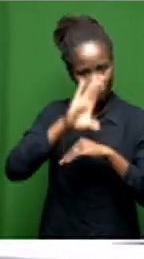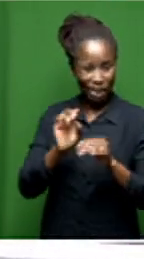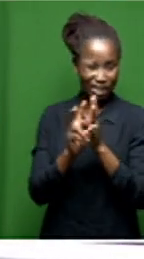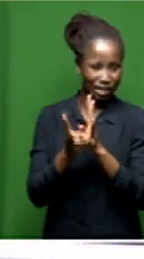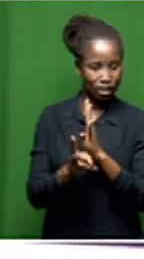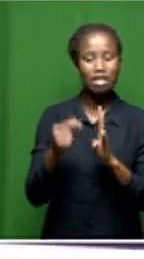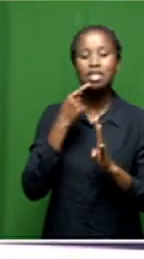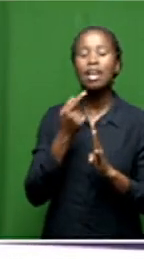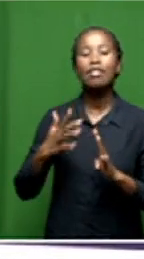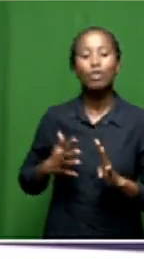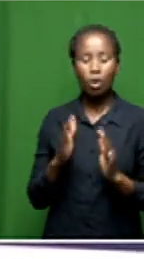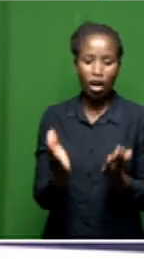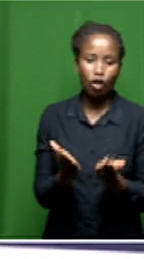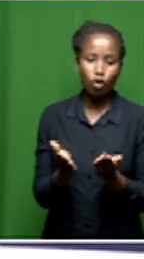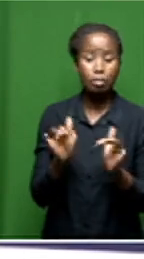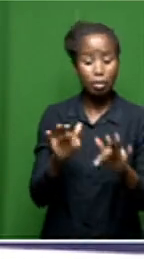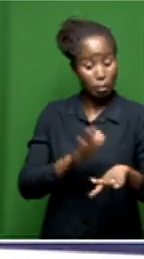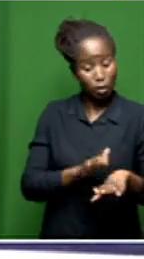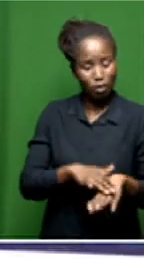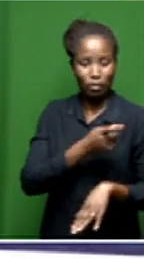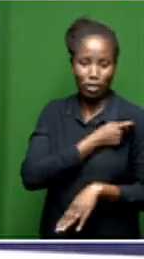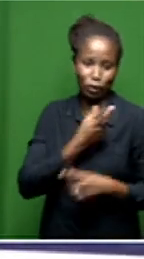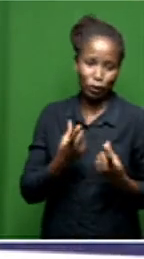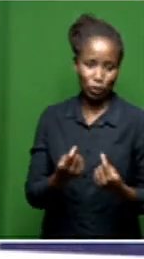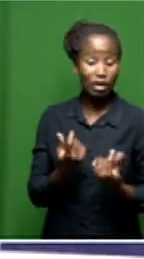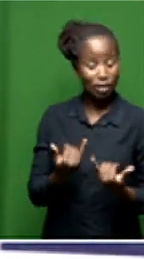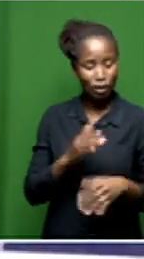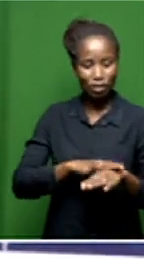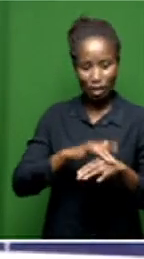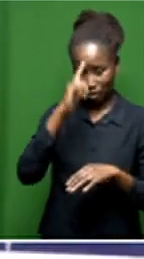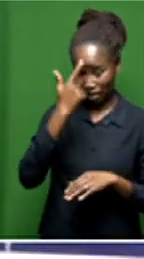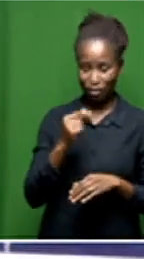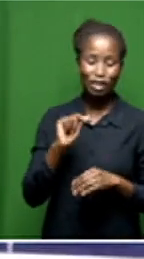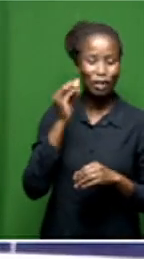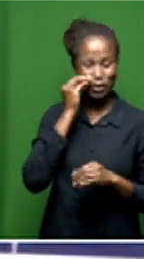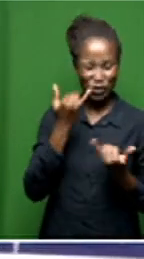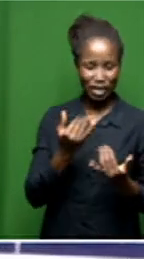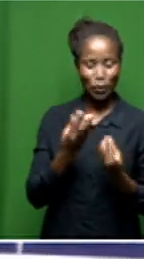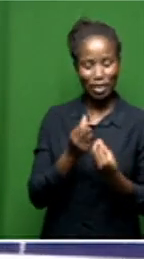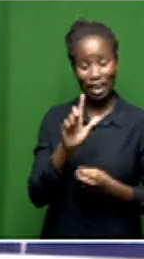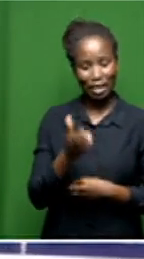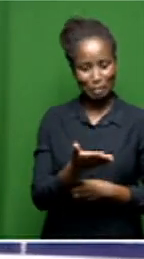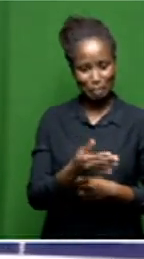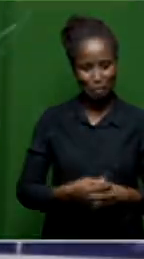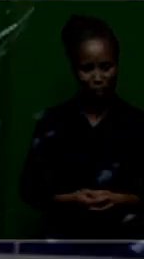encourage more individuals to get vaccinated. And with that, at 7 o'clock, time for the latest news with Leanne.